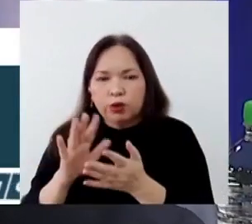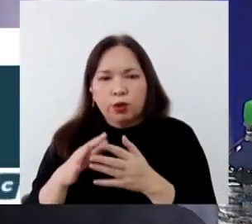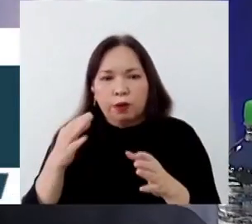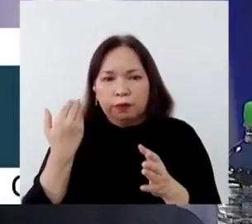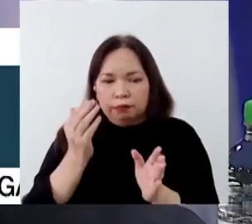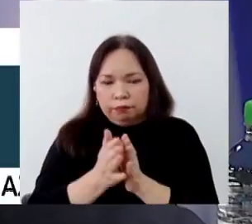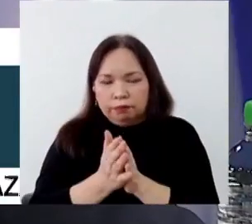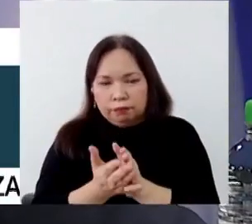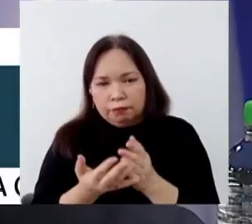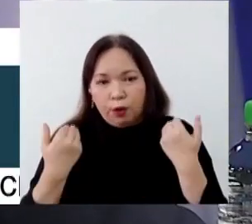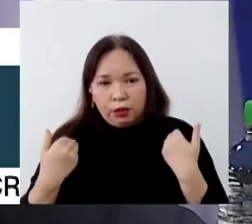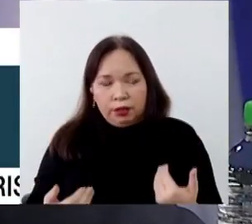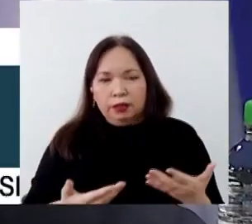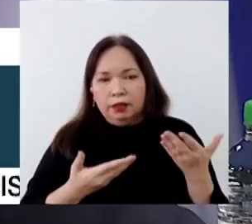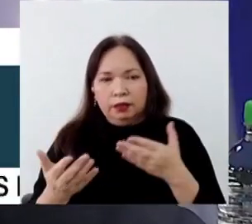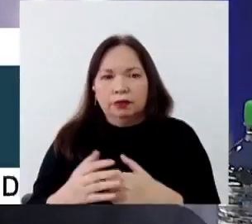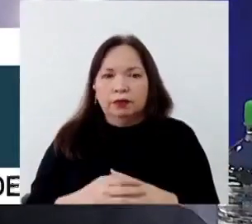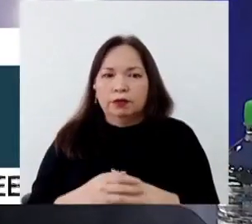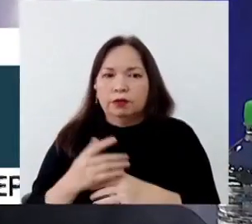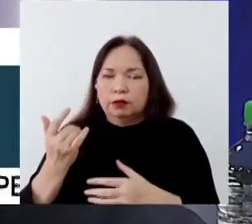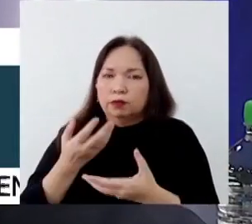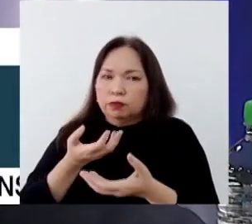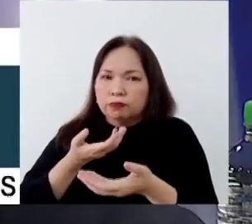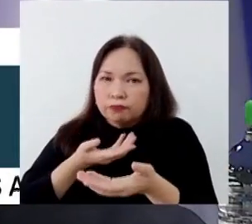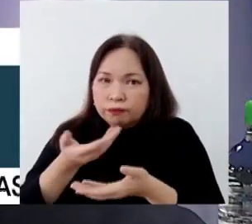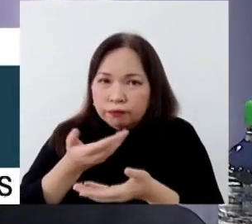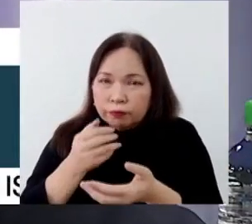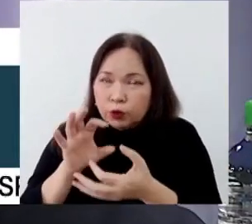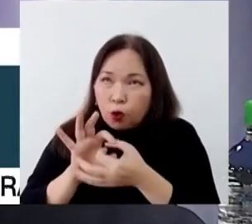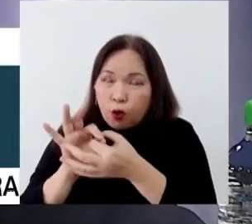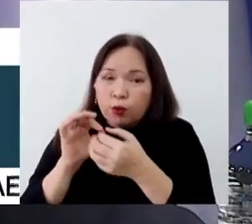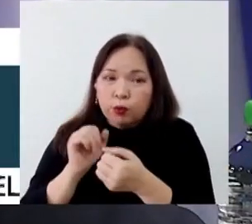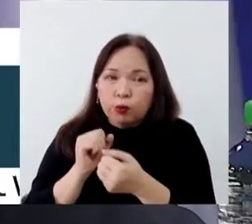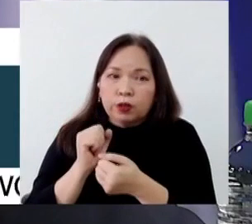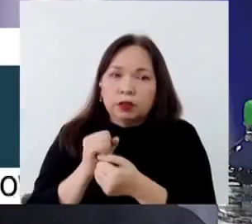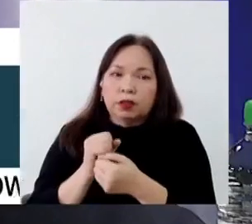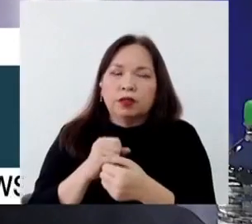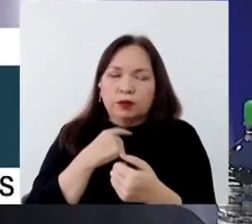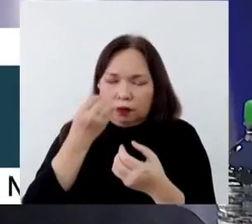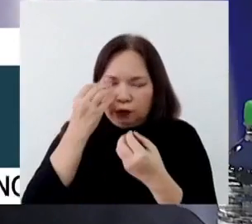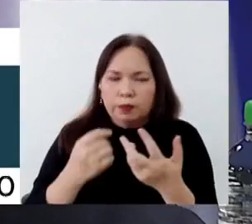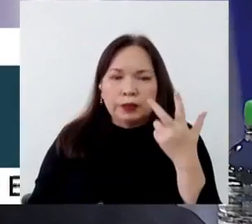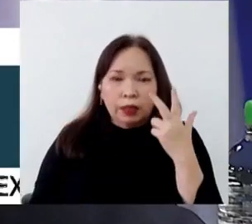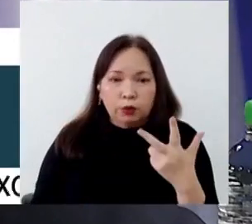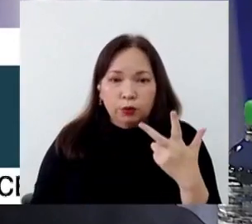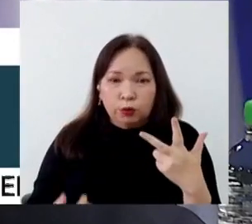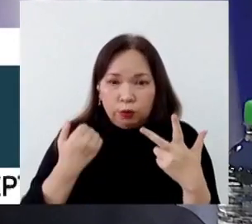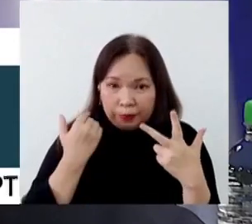So that leaves, according to the embassy, three casualties and